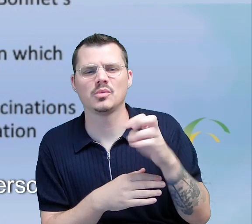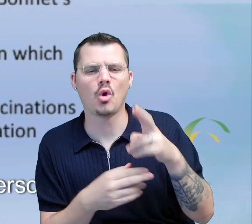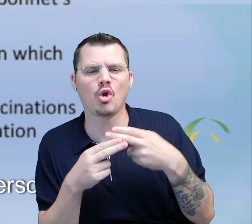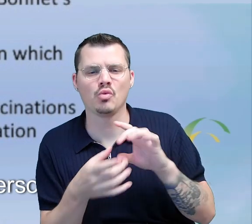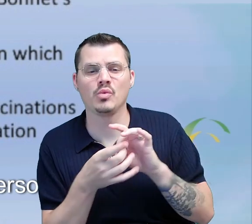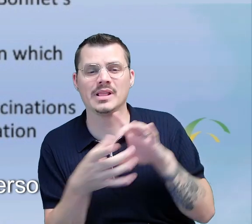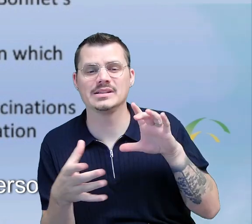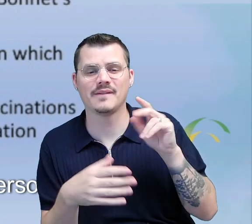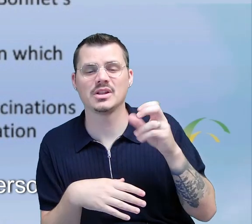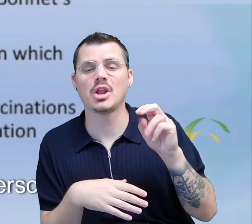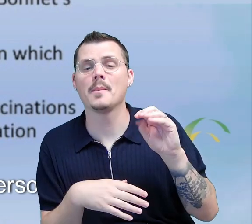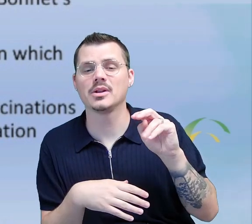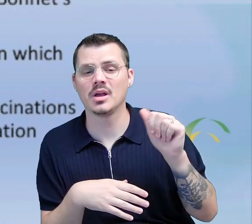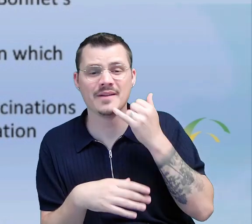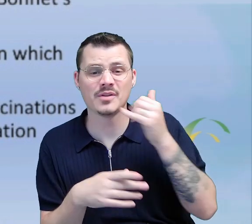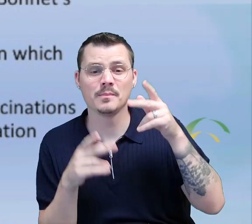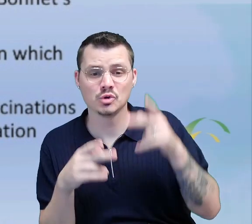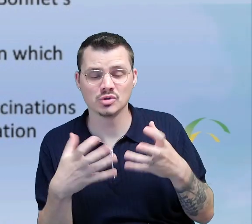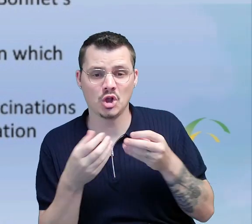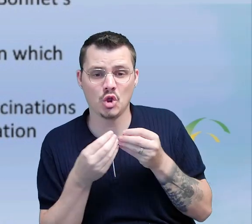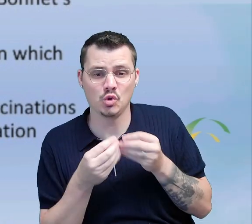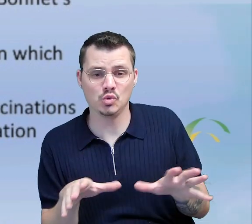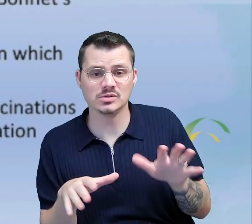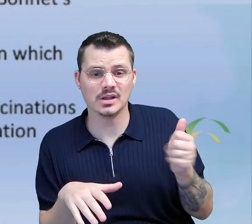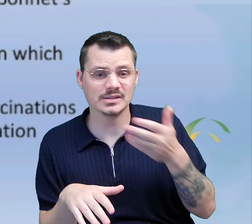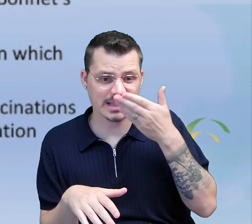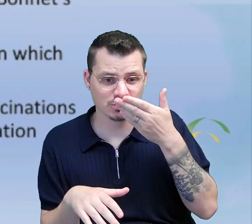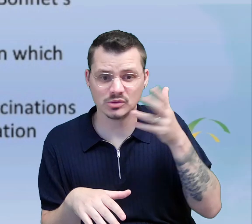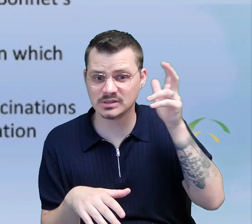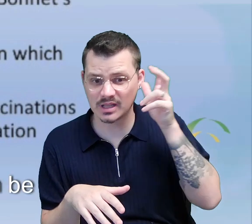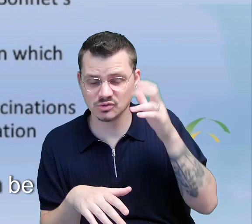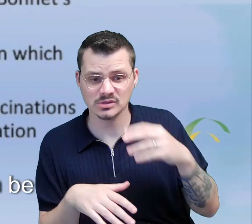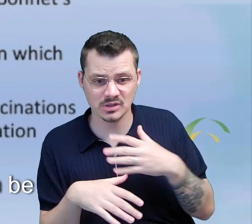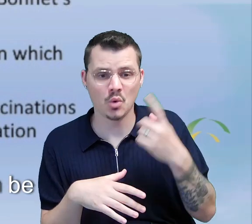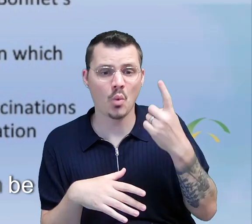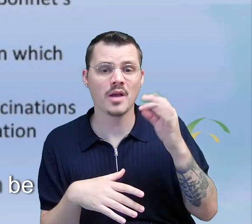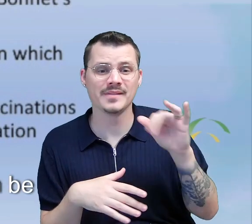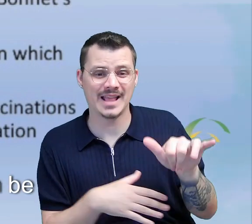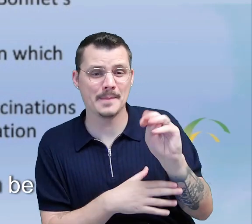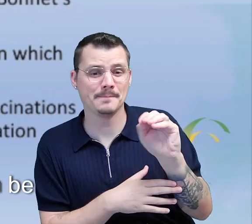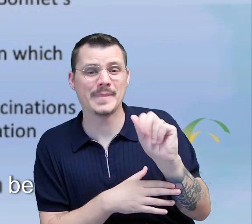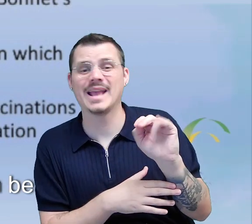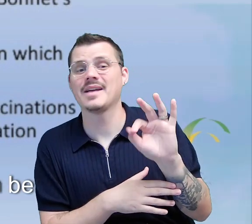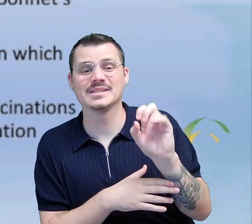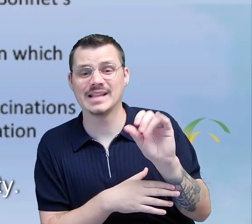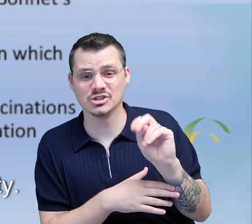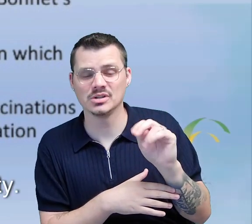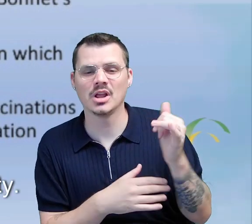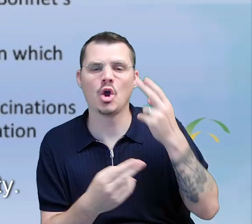release phenomena, which is if a person is losing a sensory faculty, one of the manifestations of that can